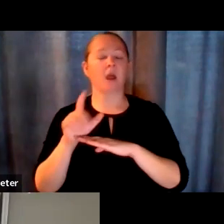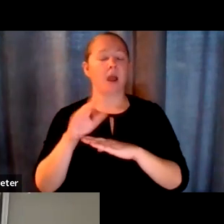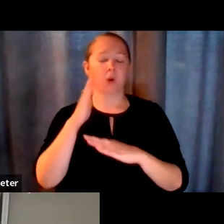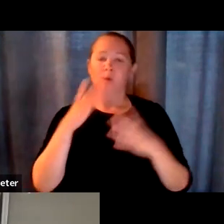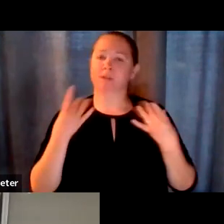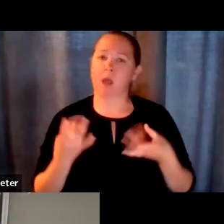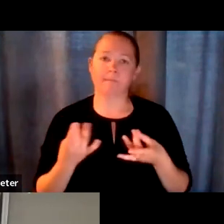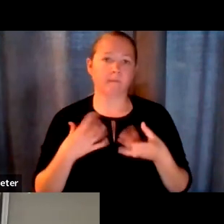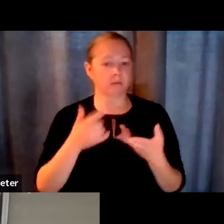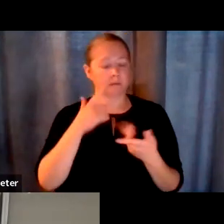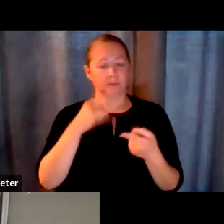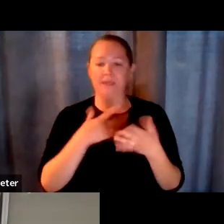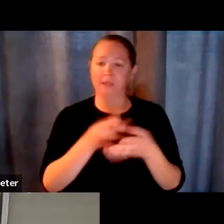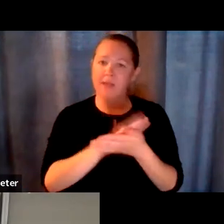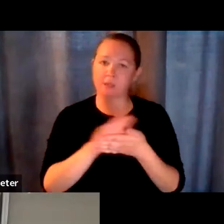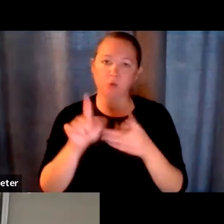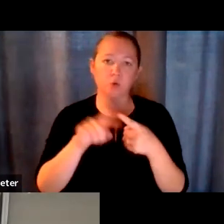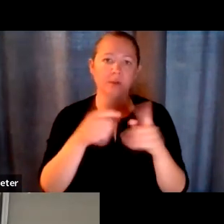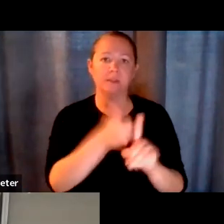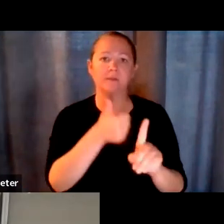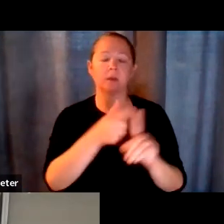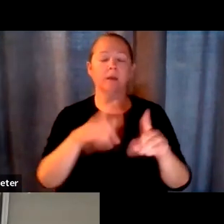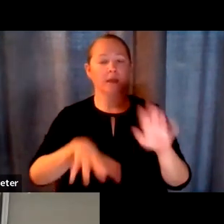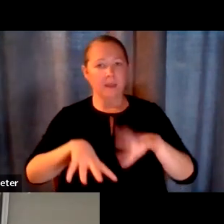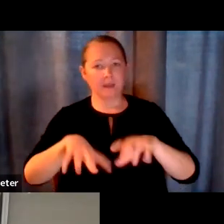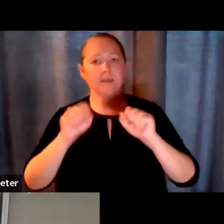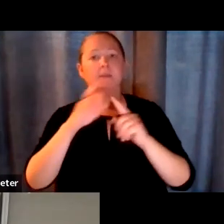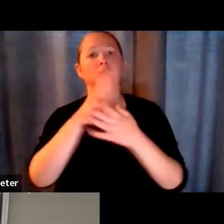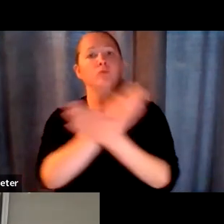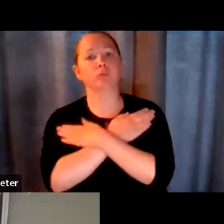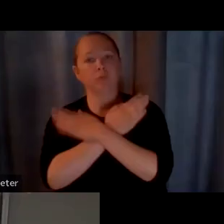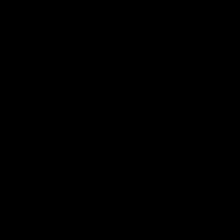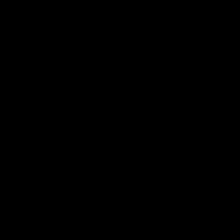to yourselves, get some rest, and let's rise tomorrow and fight together again. Good night.